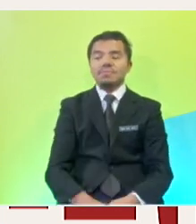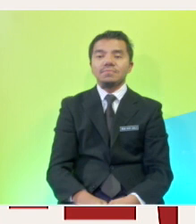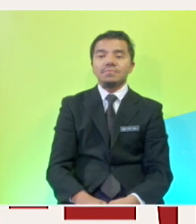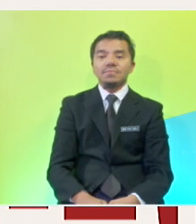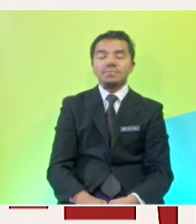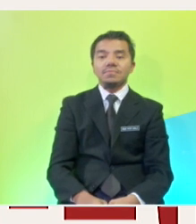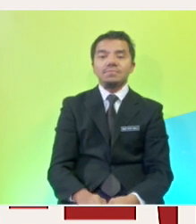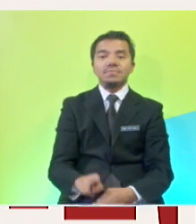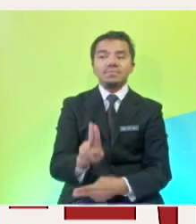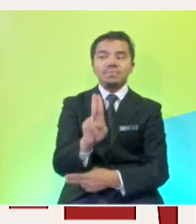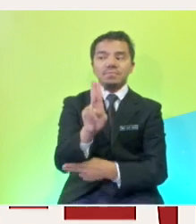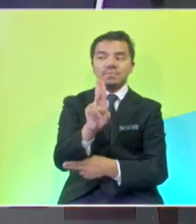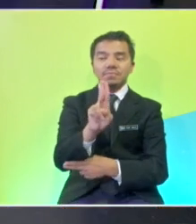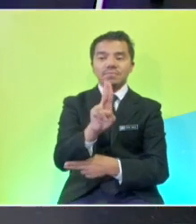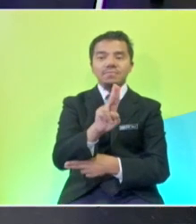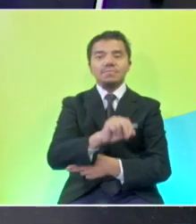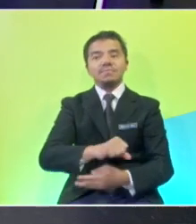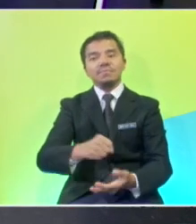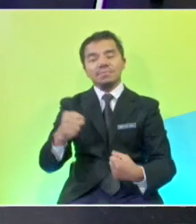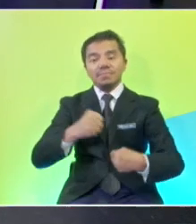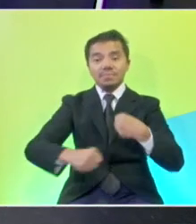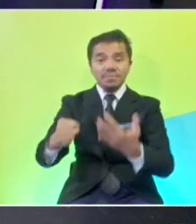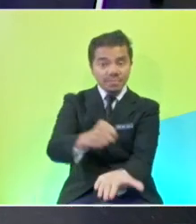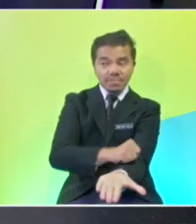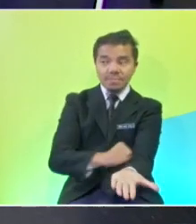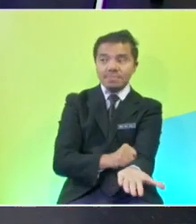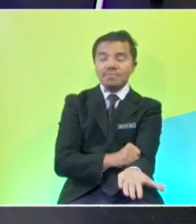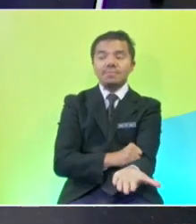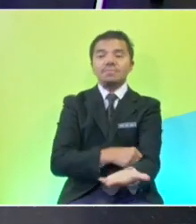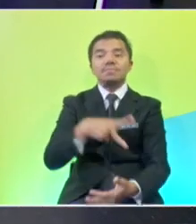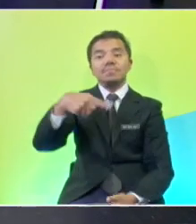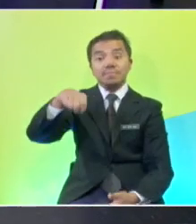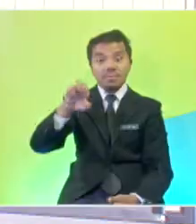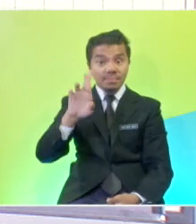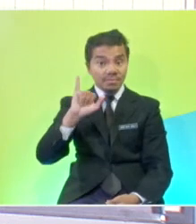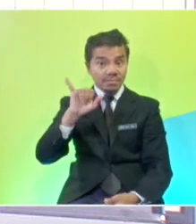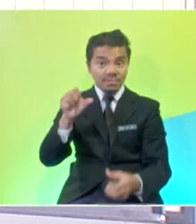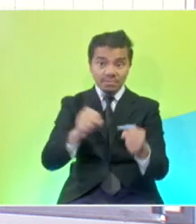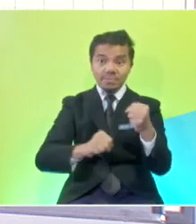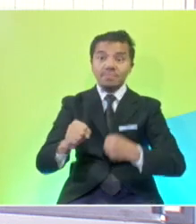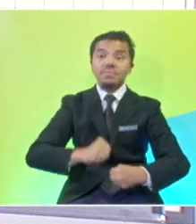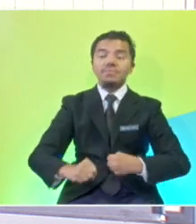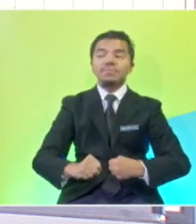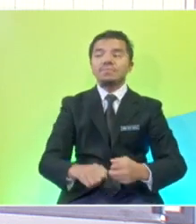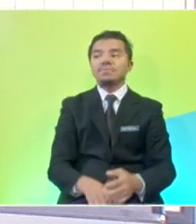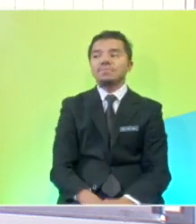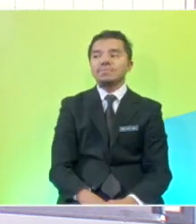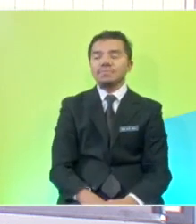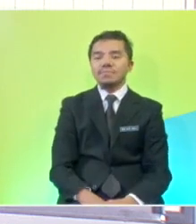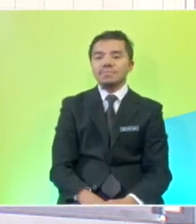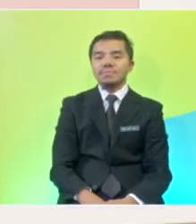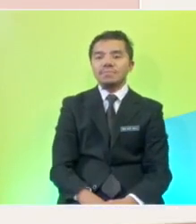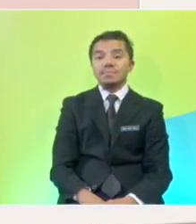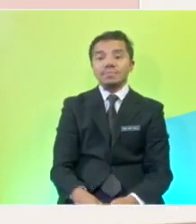you learned this before? Yes, teacher, of course. I was Okay. once year 6 too. Okay, now I'm going to talk about central nervous system. Okay. Okay, central